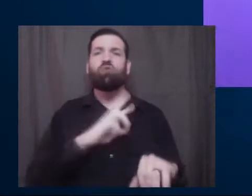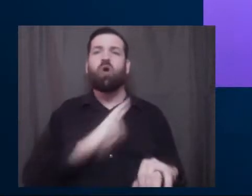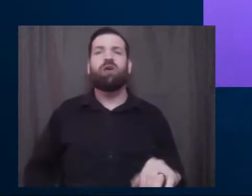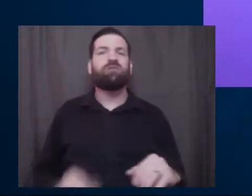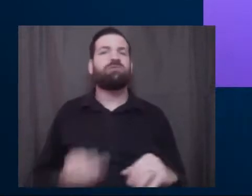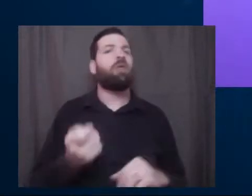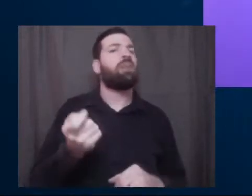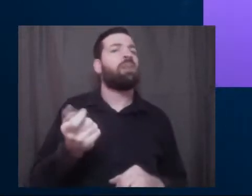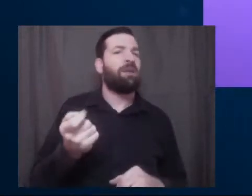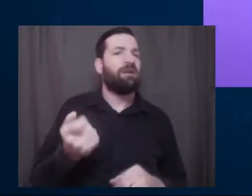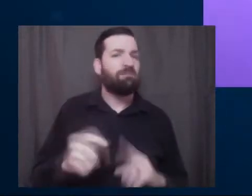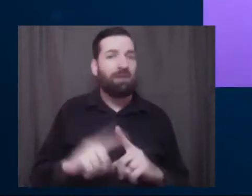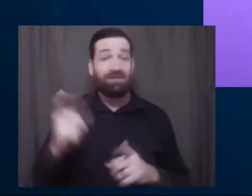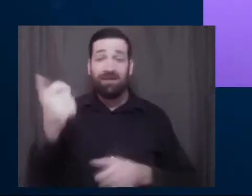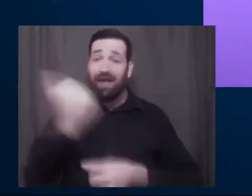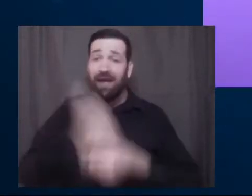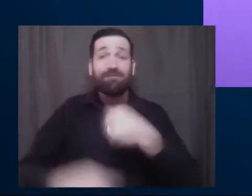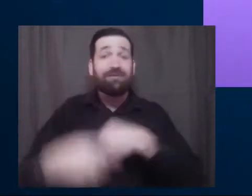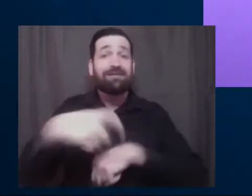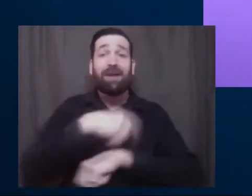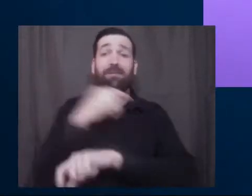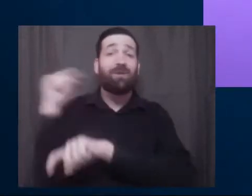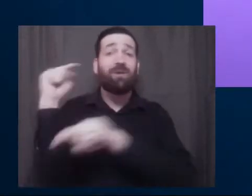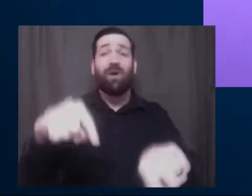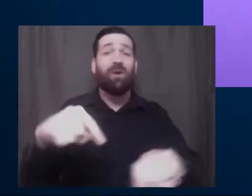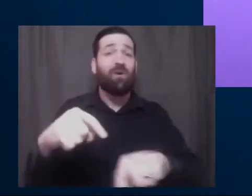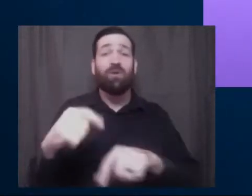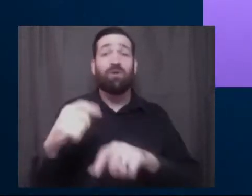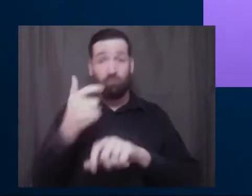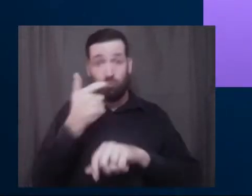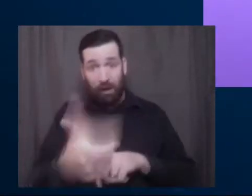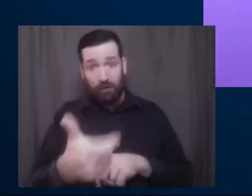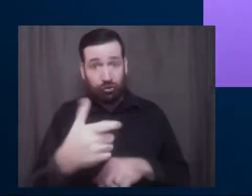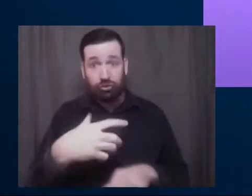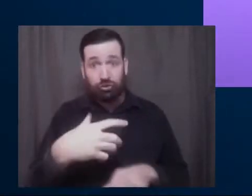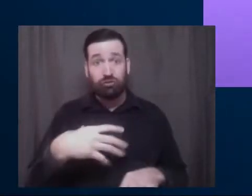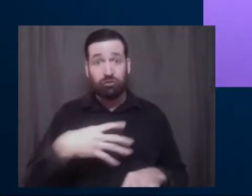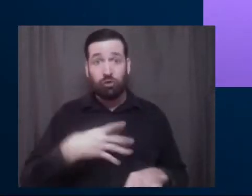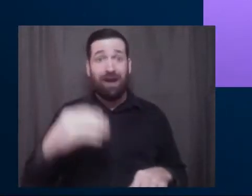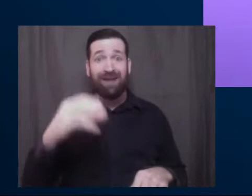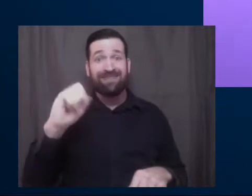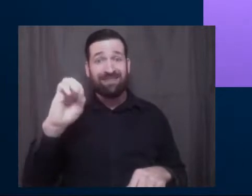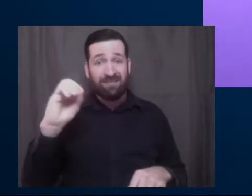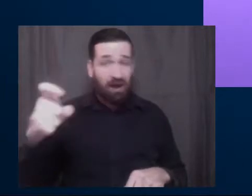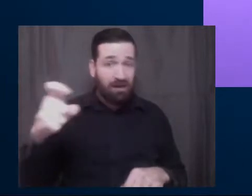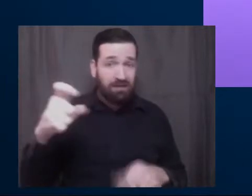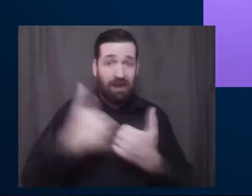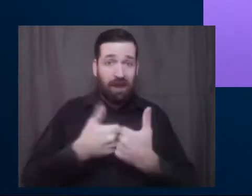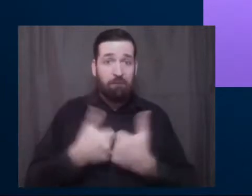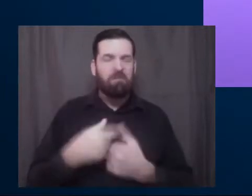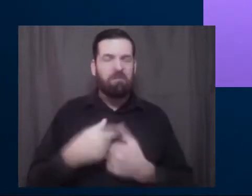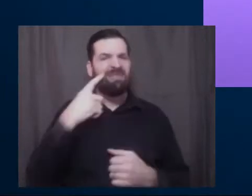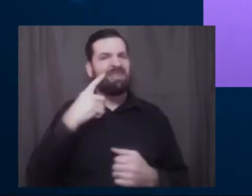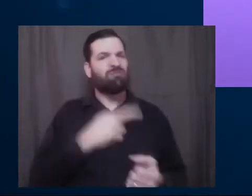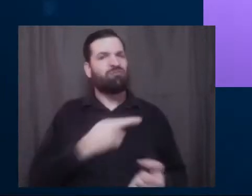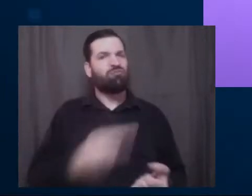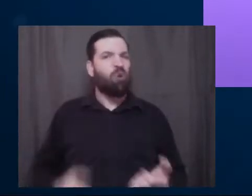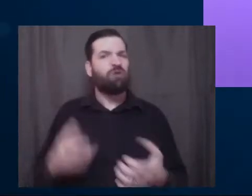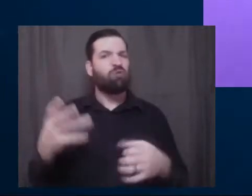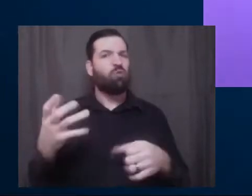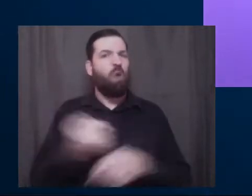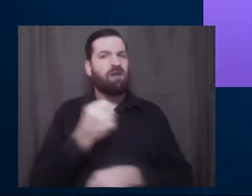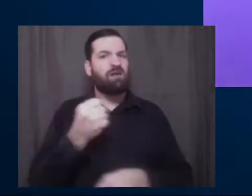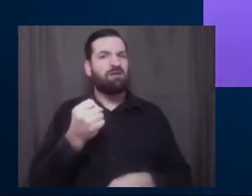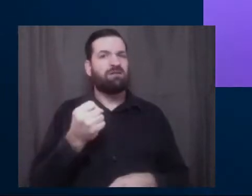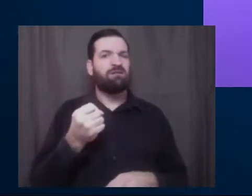time I've been to the K to watch a White Sox game when they play, I think the Royals have won on 9th